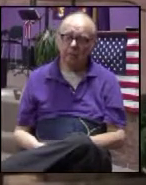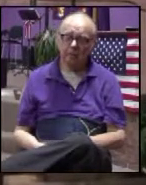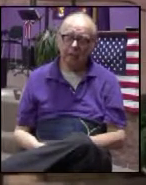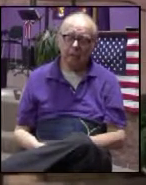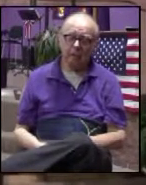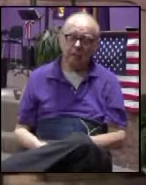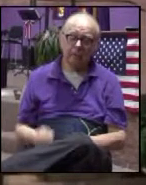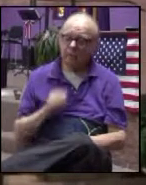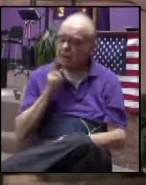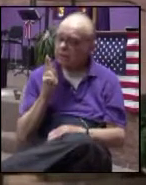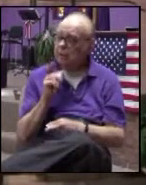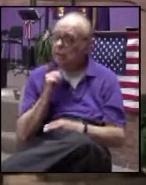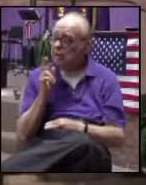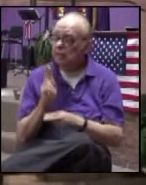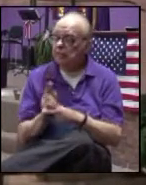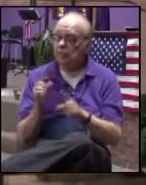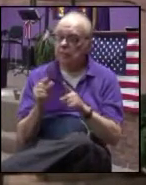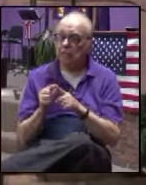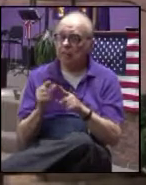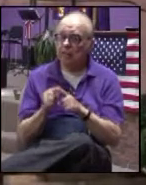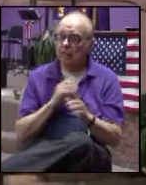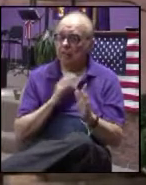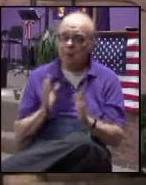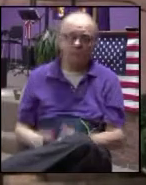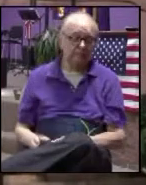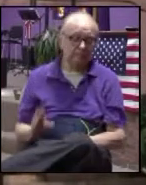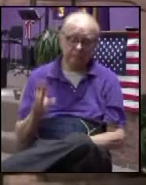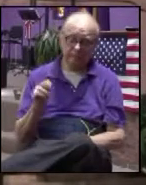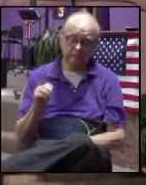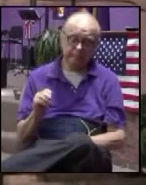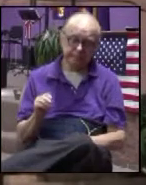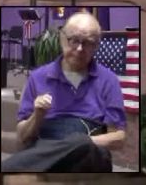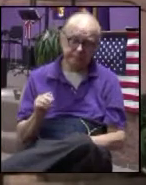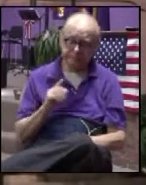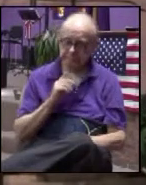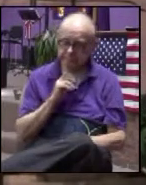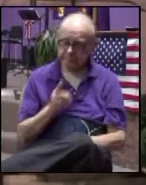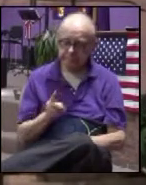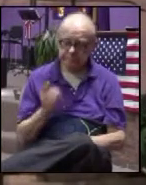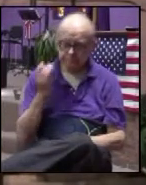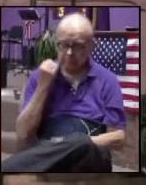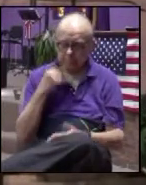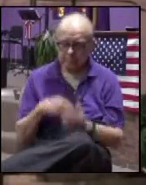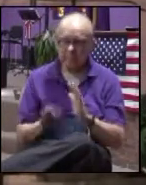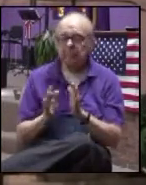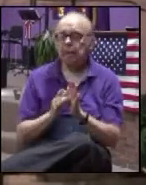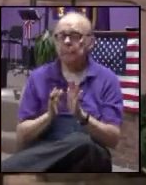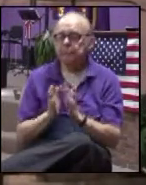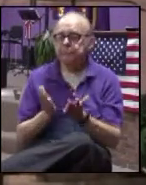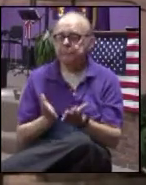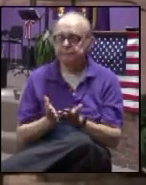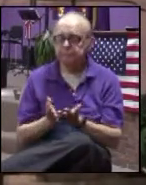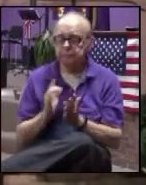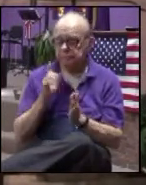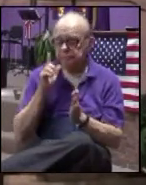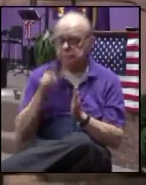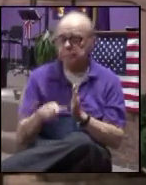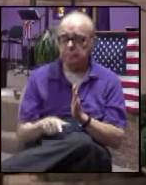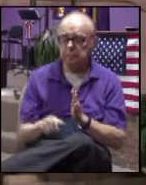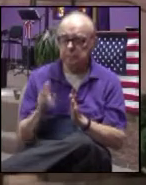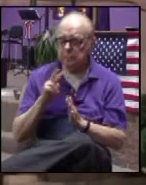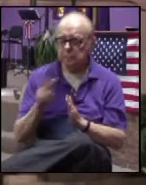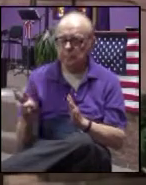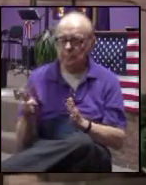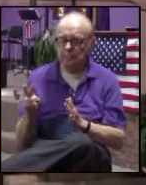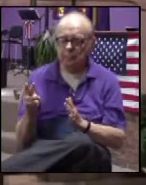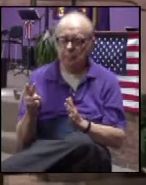They didn't use the term Christian at all. Actually, if you go into the Bible and later on and look at